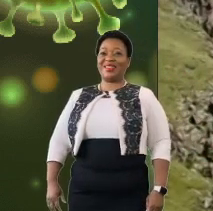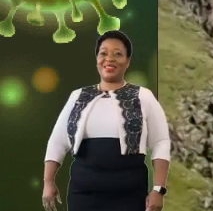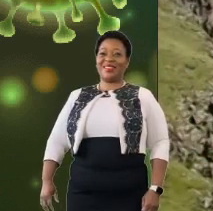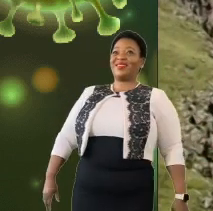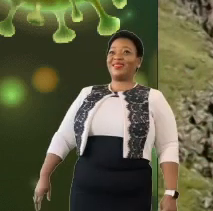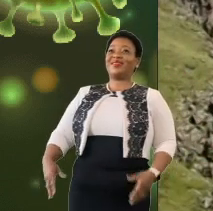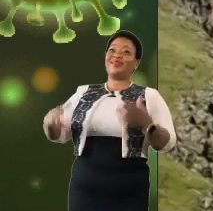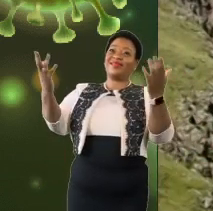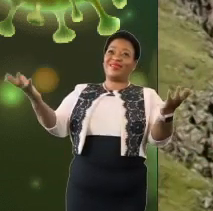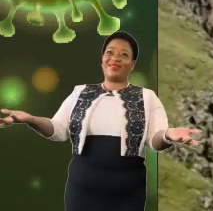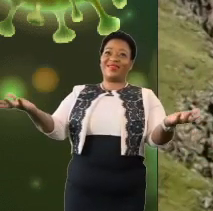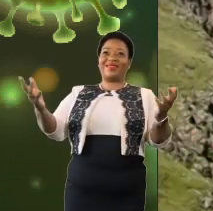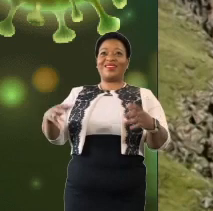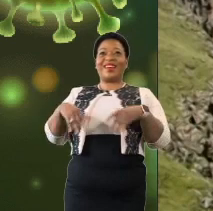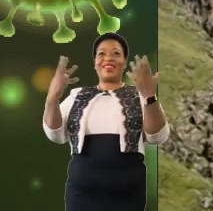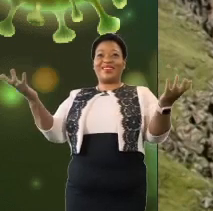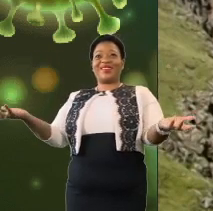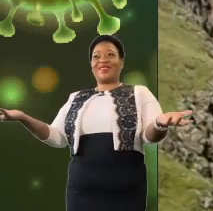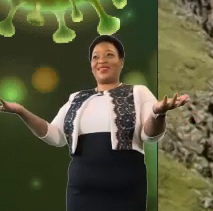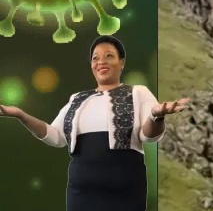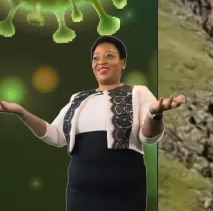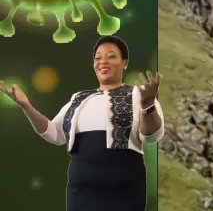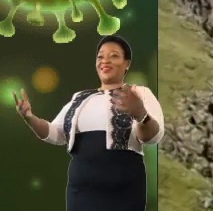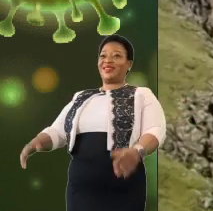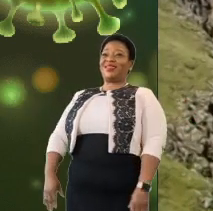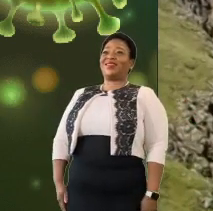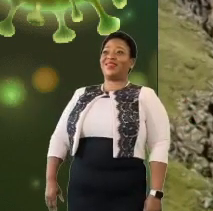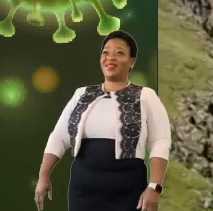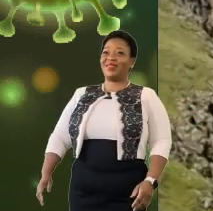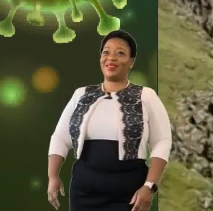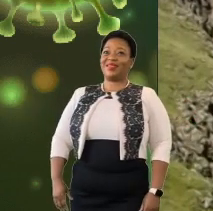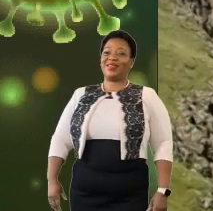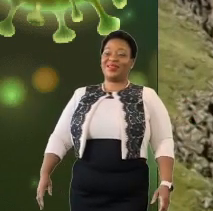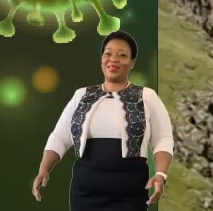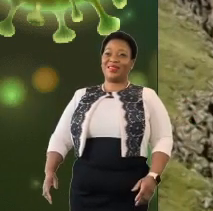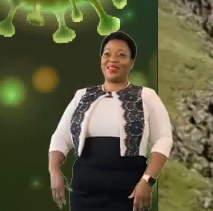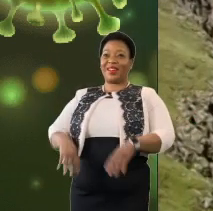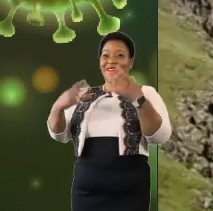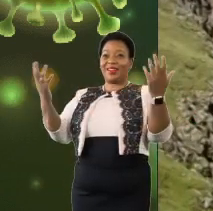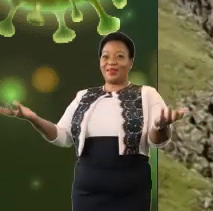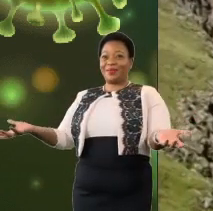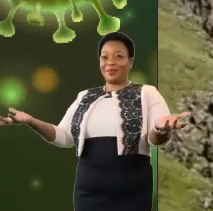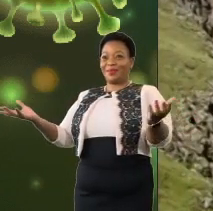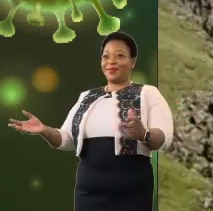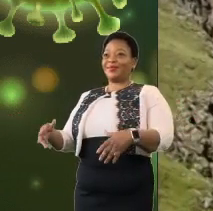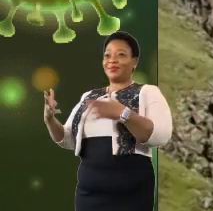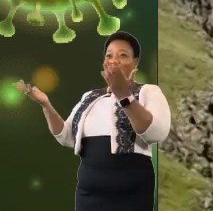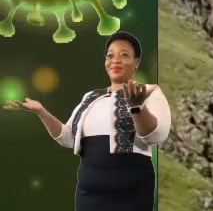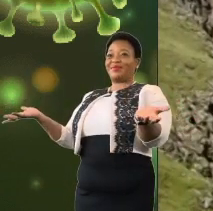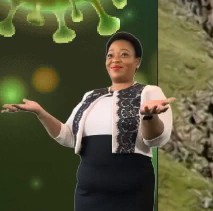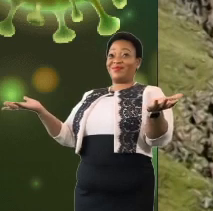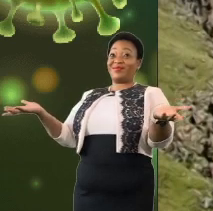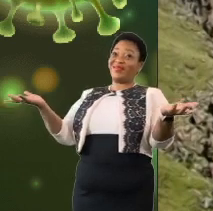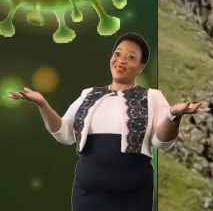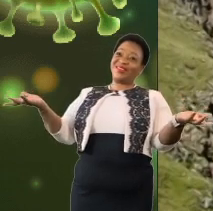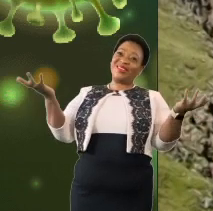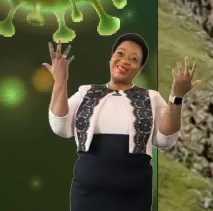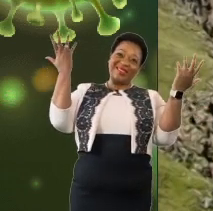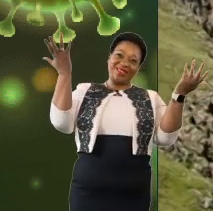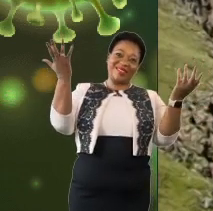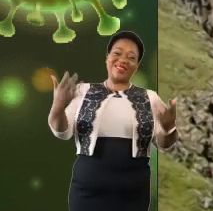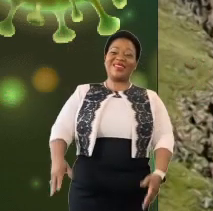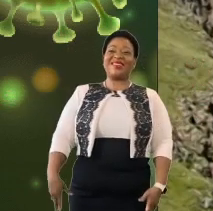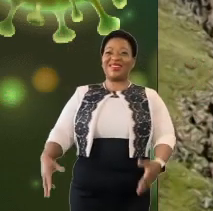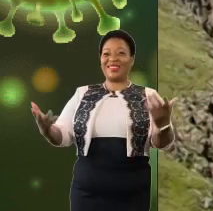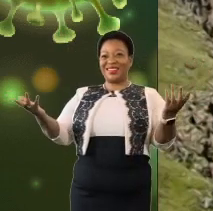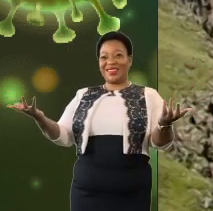over to MEC, I think just first for MEC to give us her perspectives. So far, I must confess